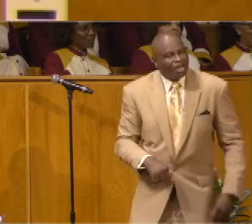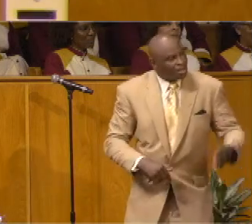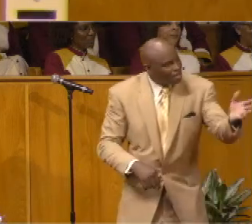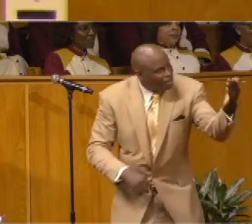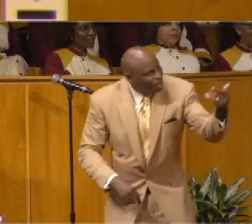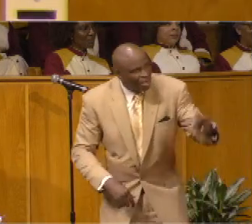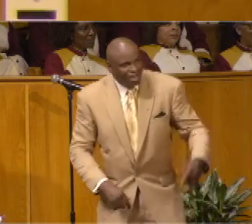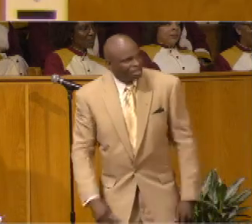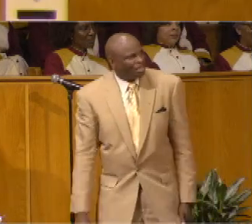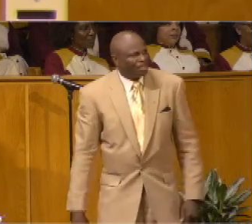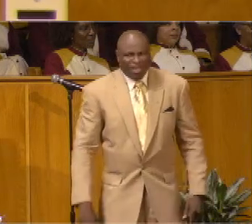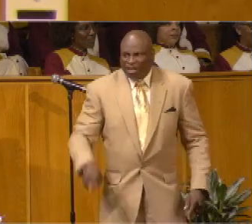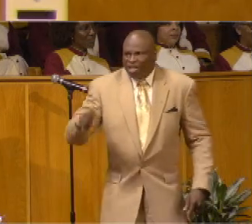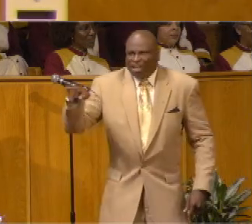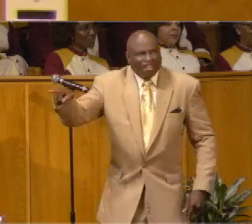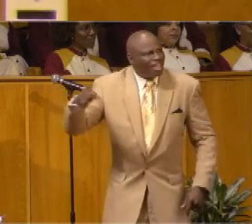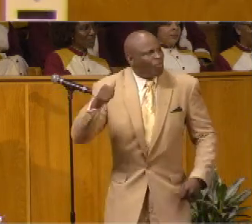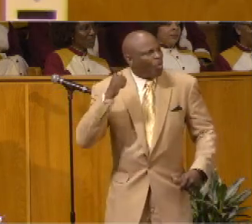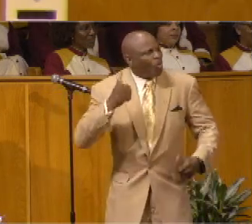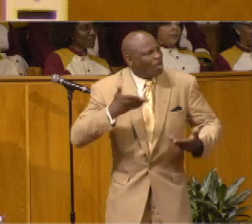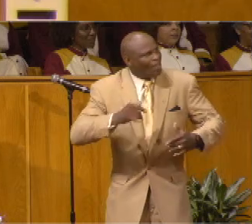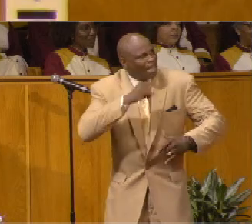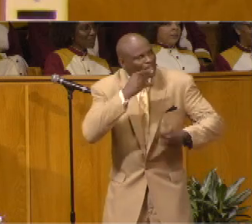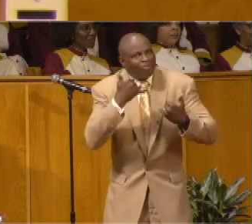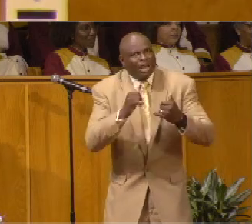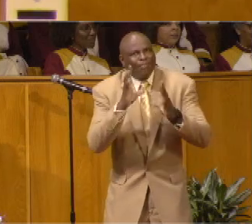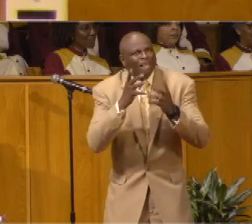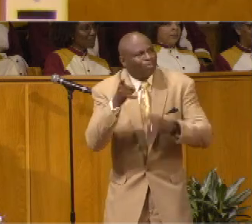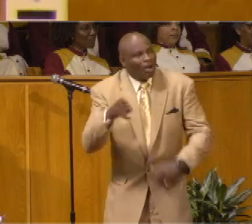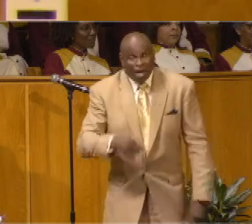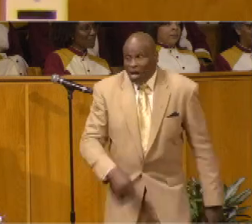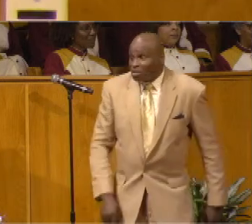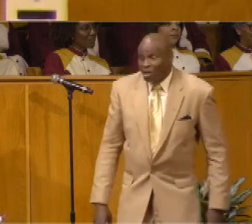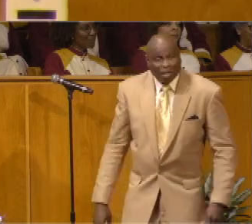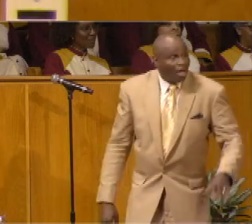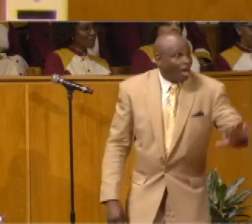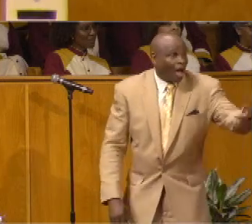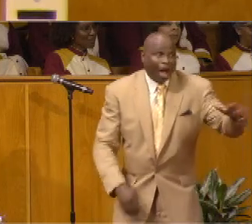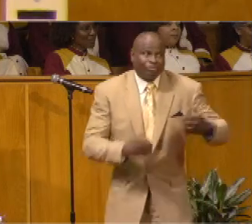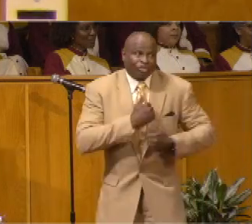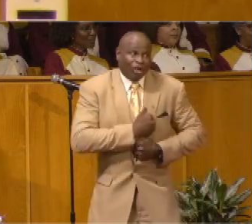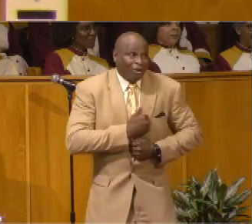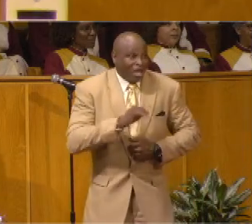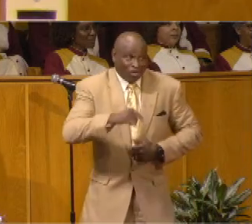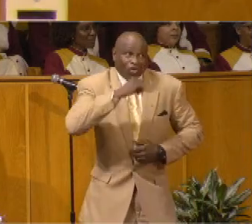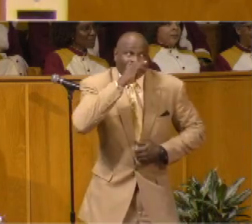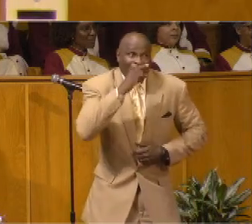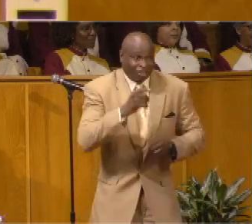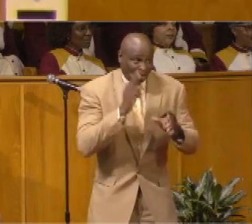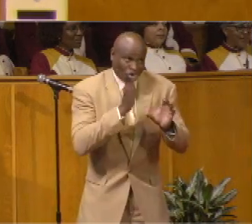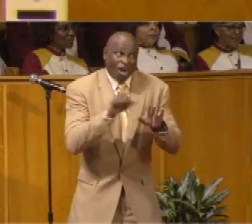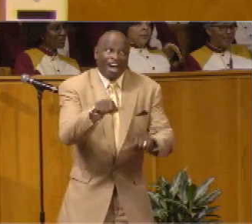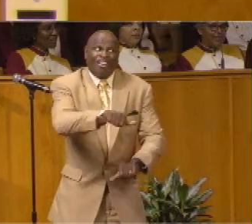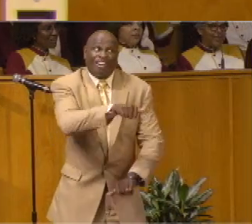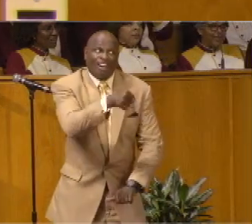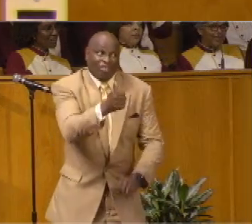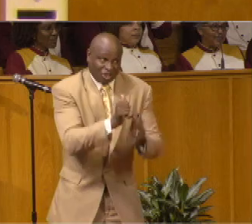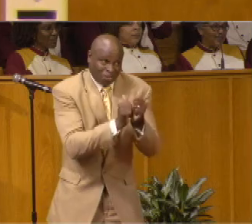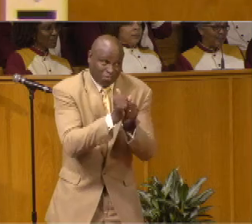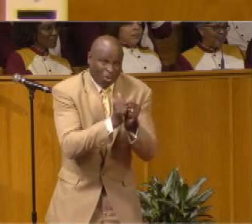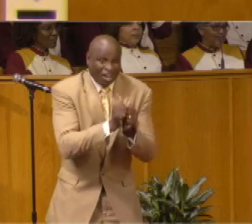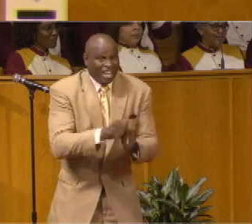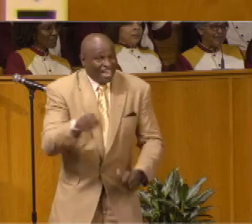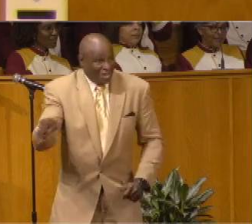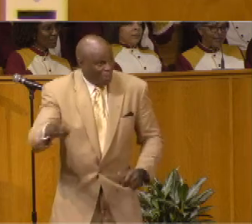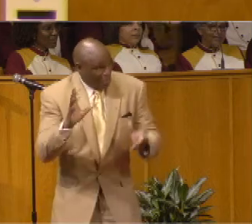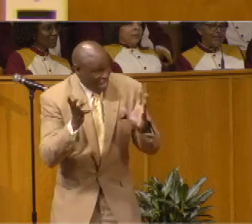with the commissioner because I didn't play their kid enough. And I sat in that meeting and told them, listen, I don't mean no harm, but your child ought to play soccer. Your child is not meant